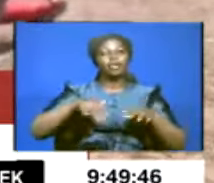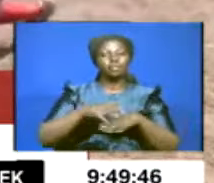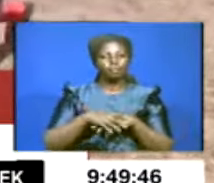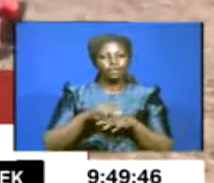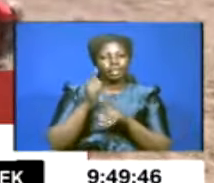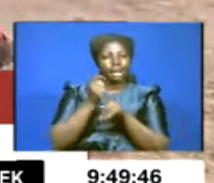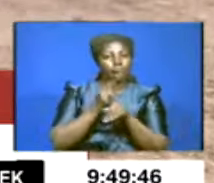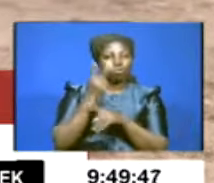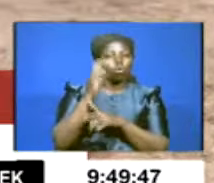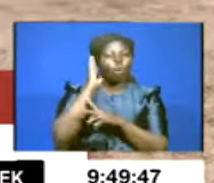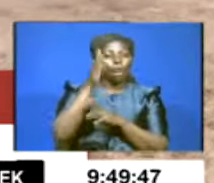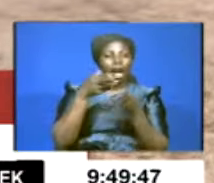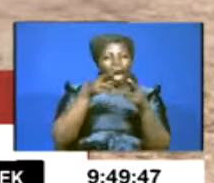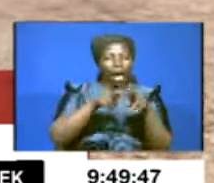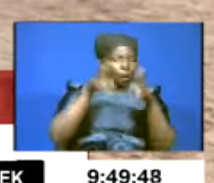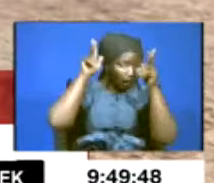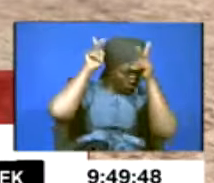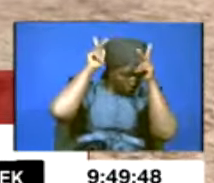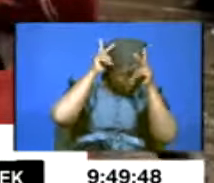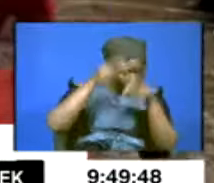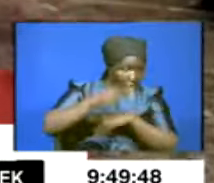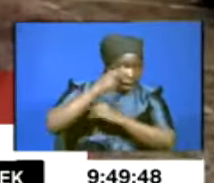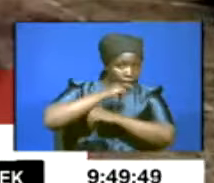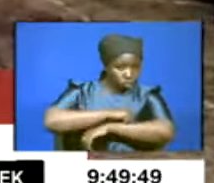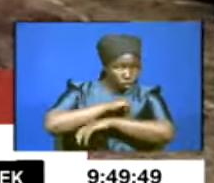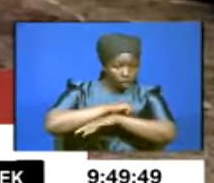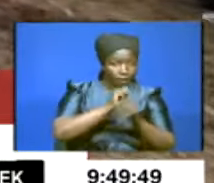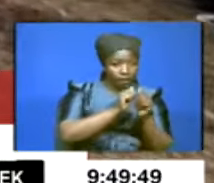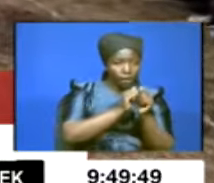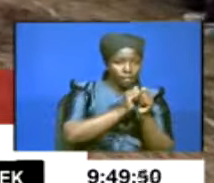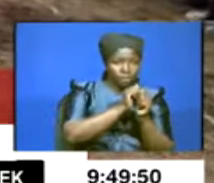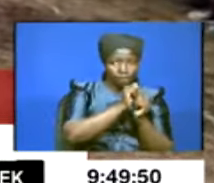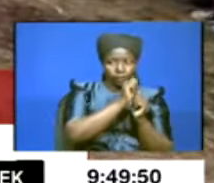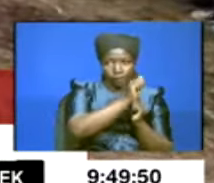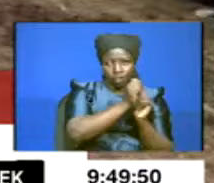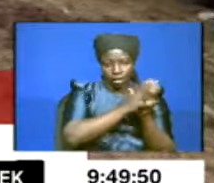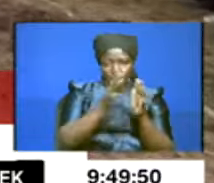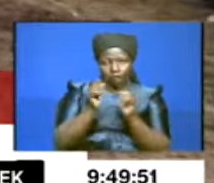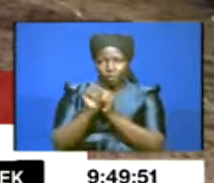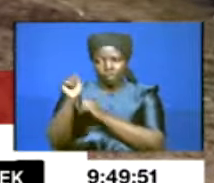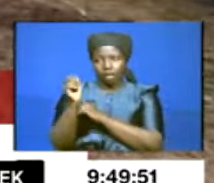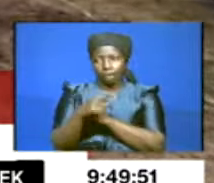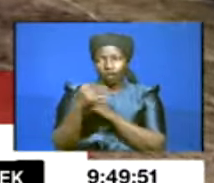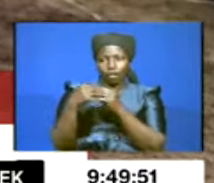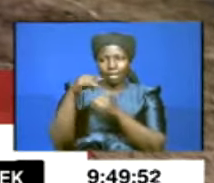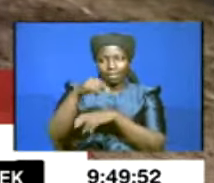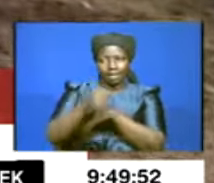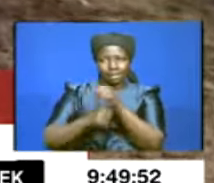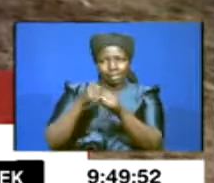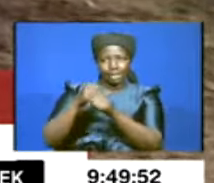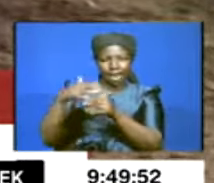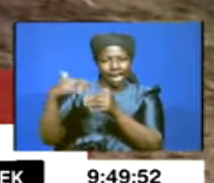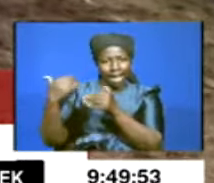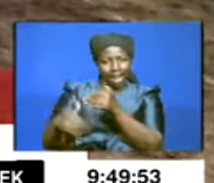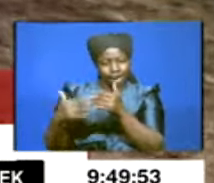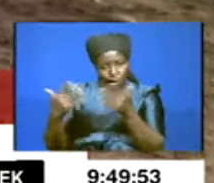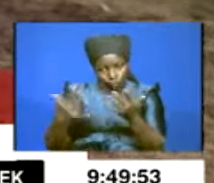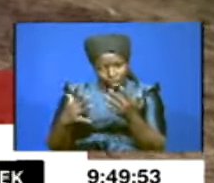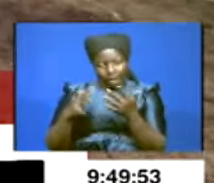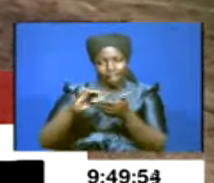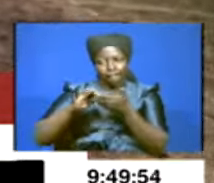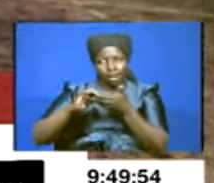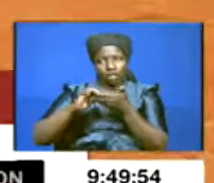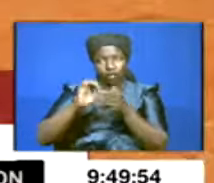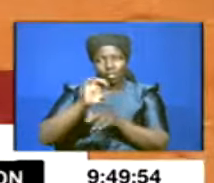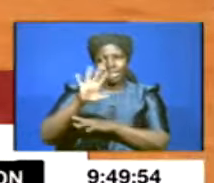School between the 5th and 14th of August this year. The games will culminate in the Federation of East Africa Schools